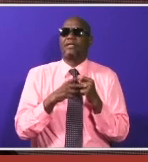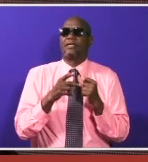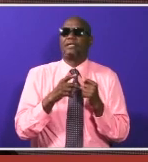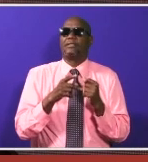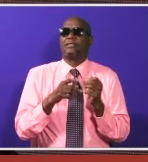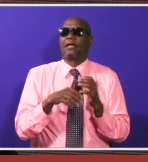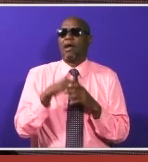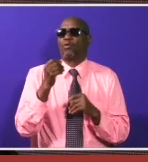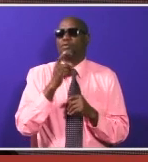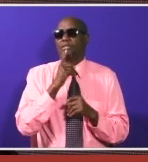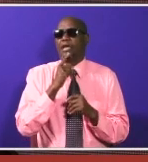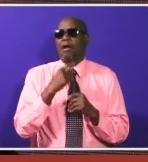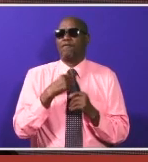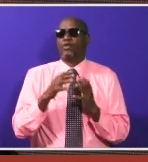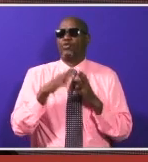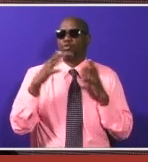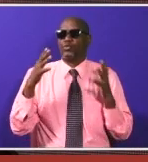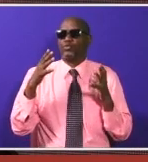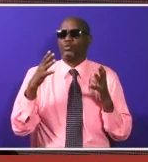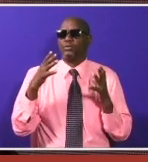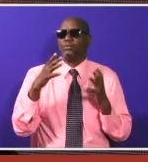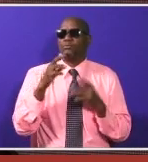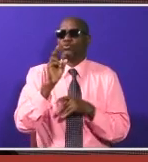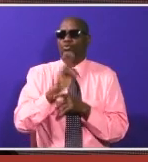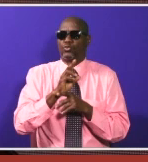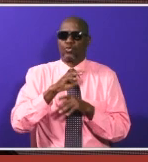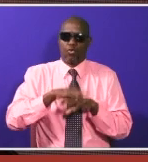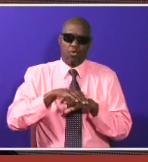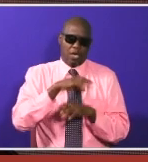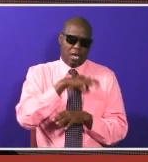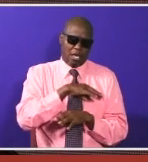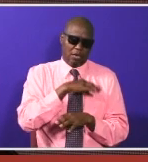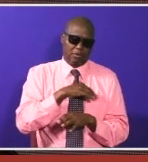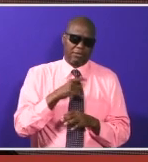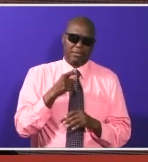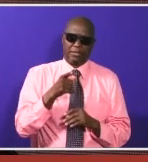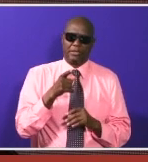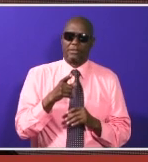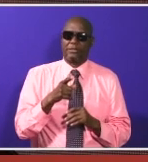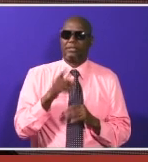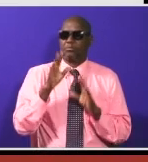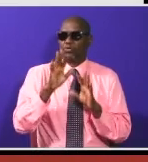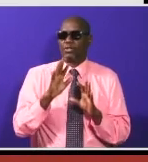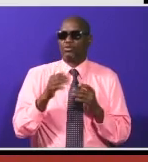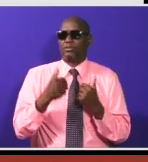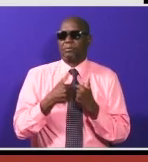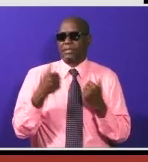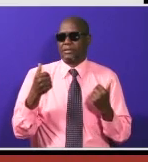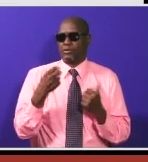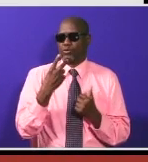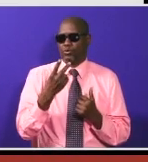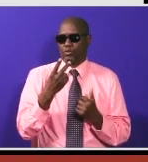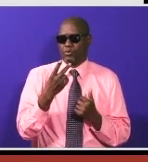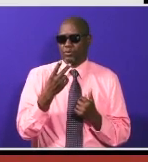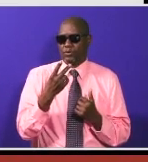huge amount that we're spending on allowances that are actually remunerative, which is important to differentiate. There's a remunerative allowance,